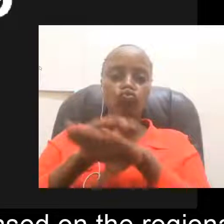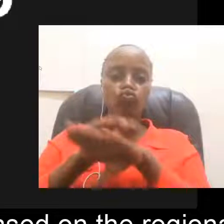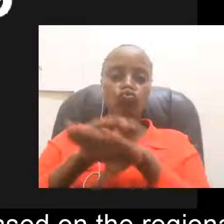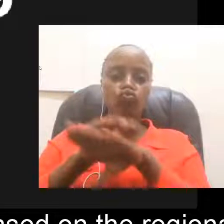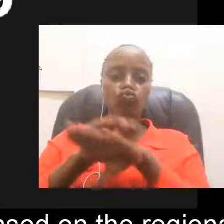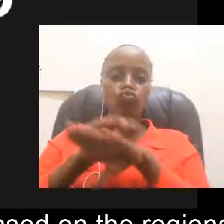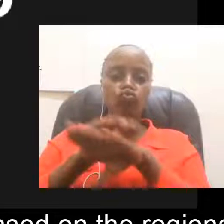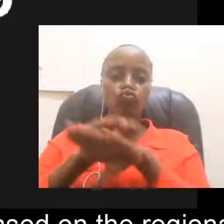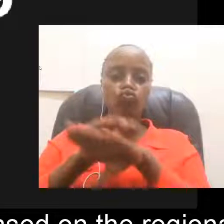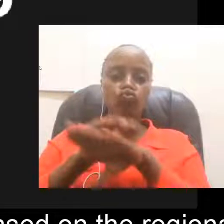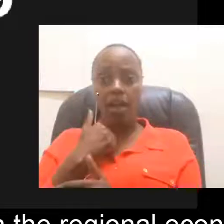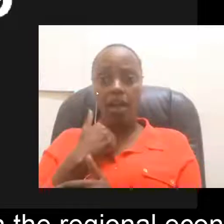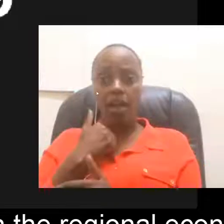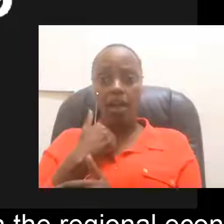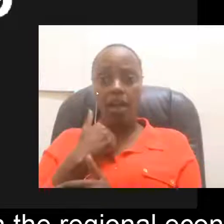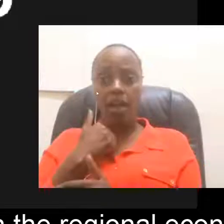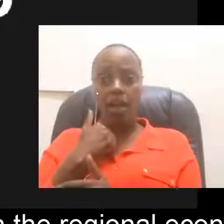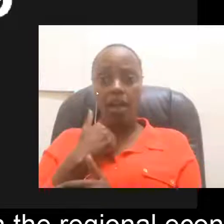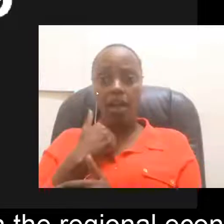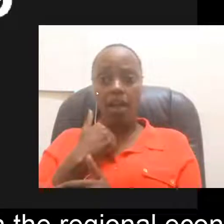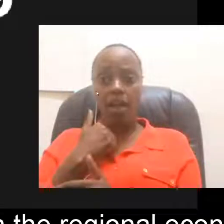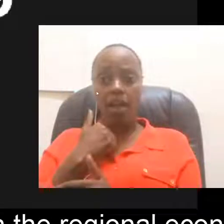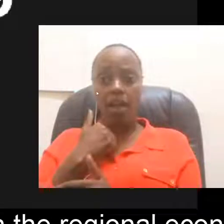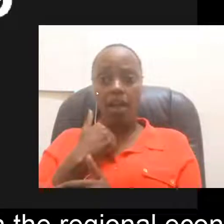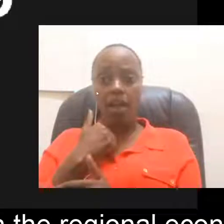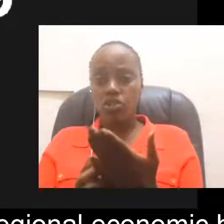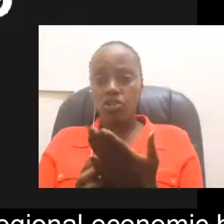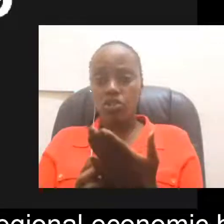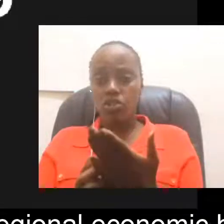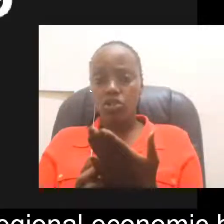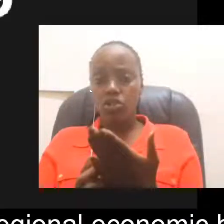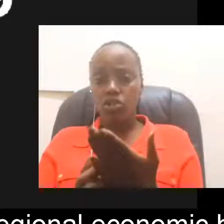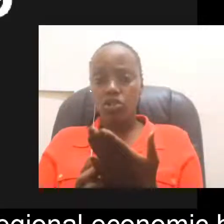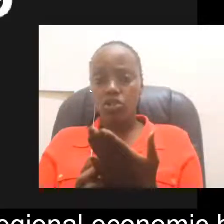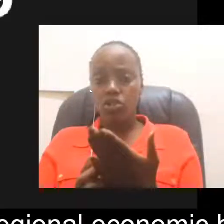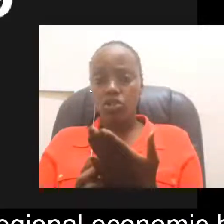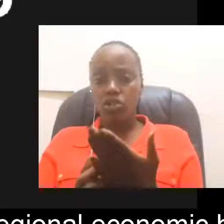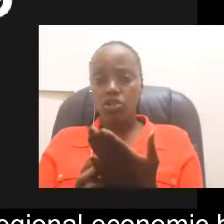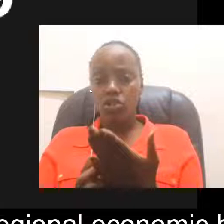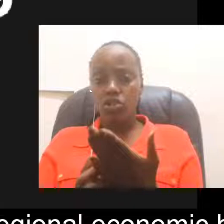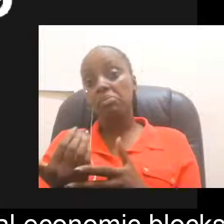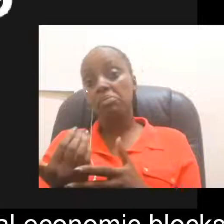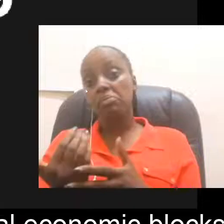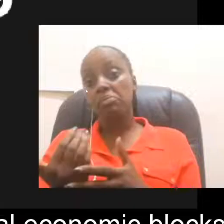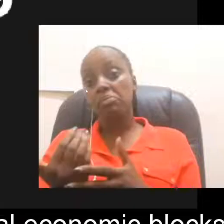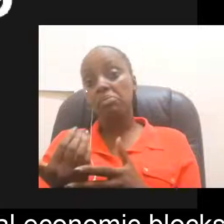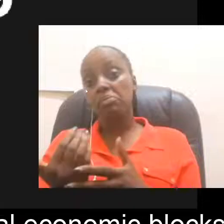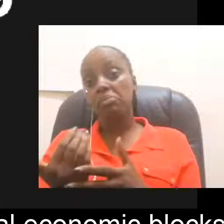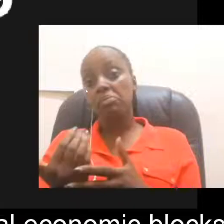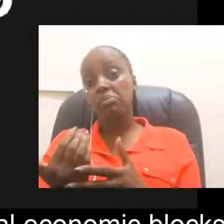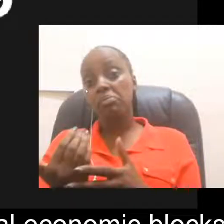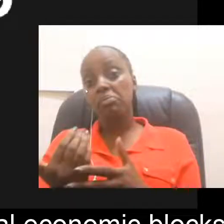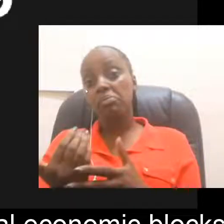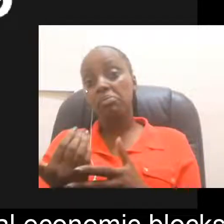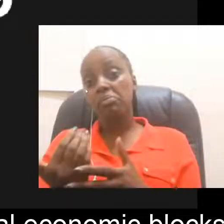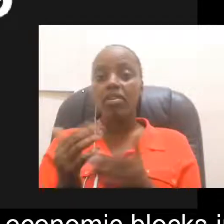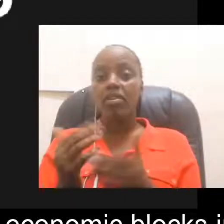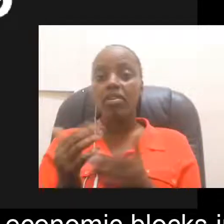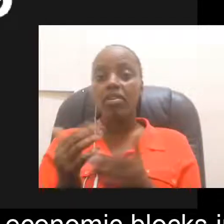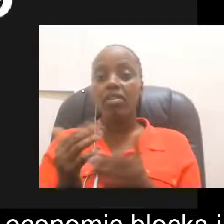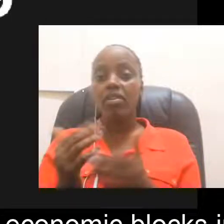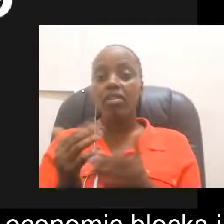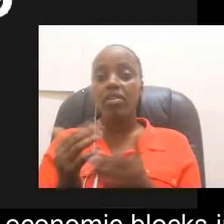be having very fruitful deliberations throughout the next few hours. So I'd like to